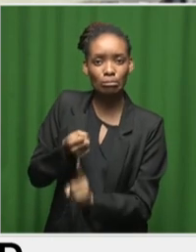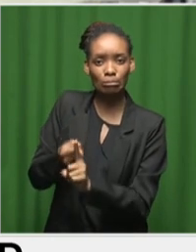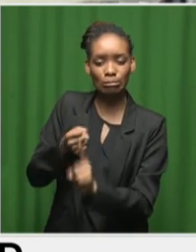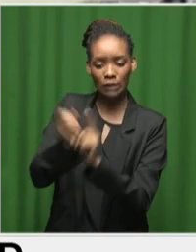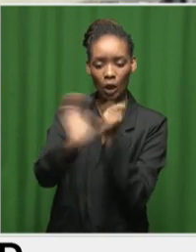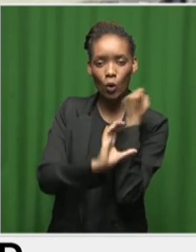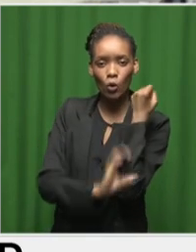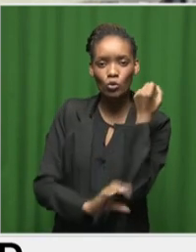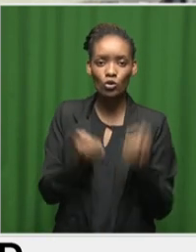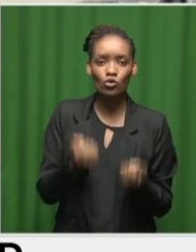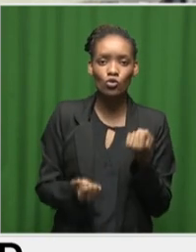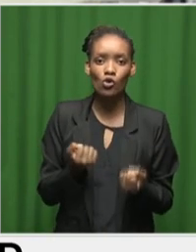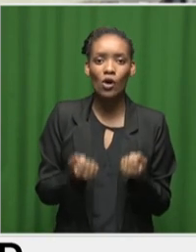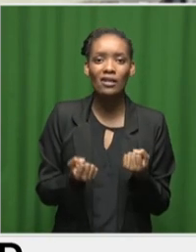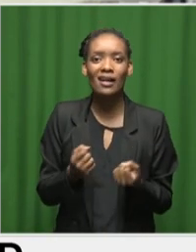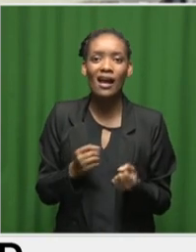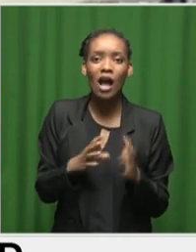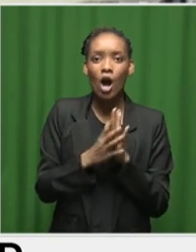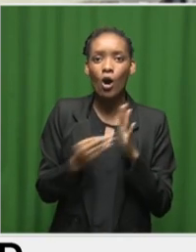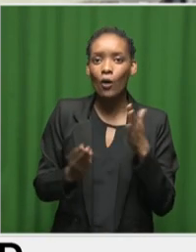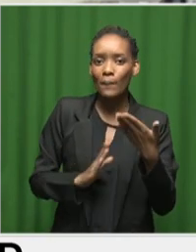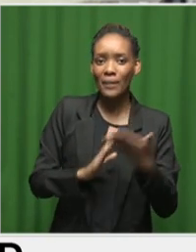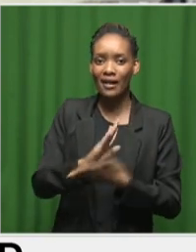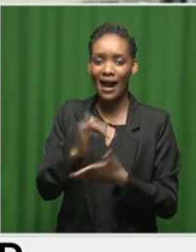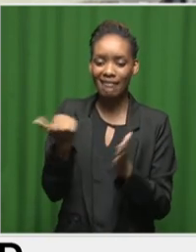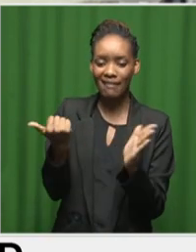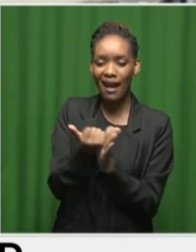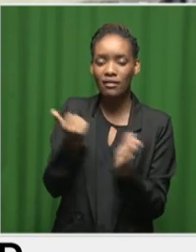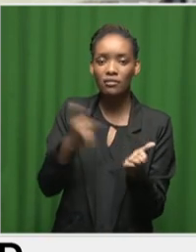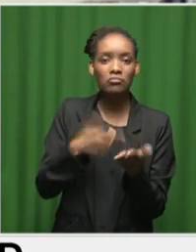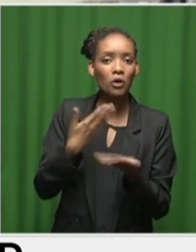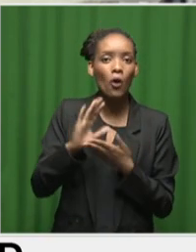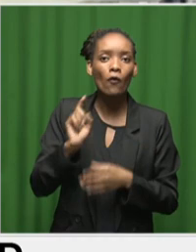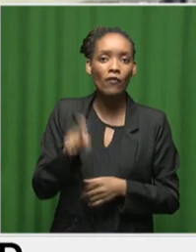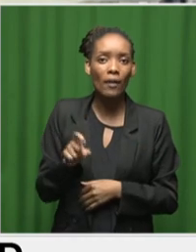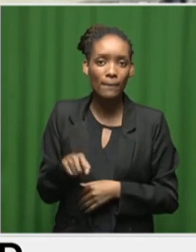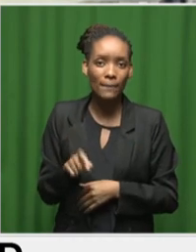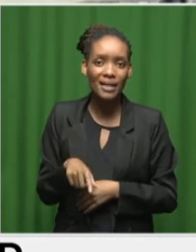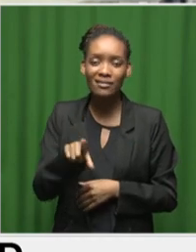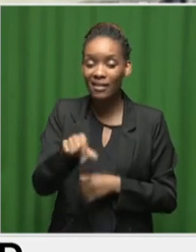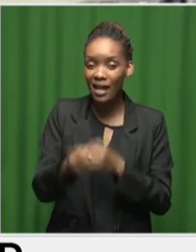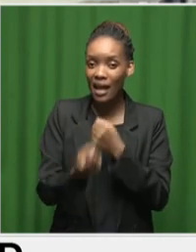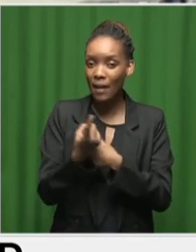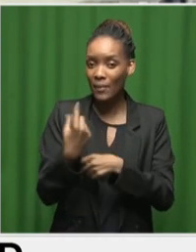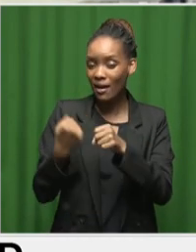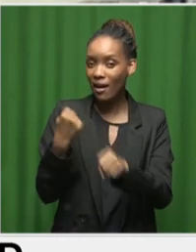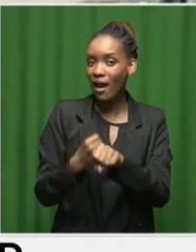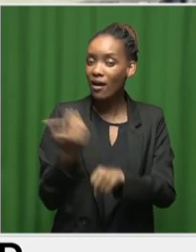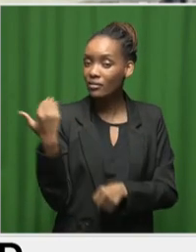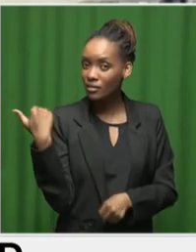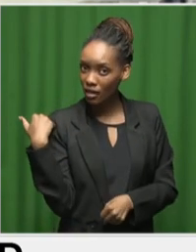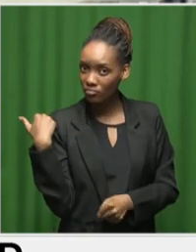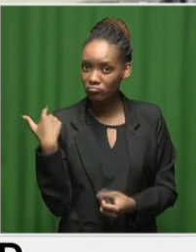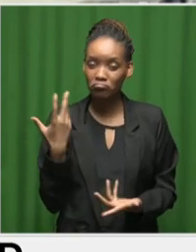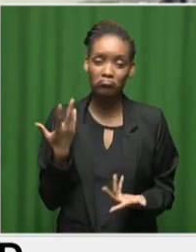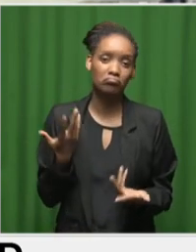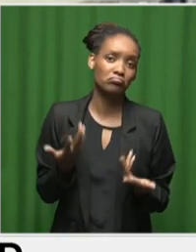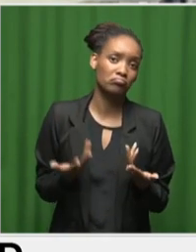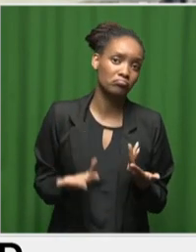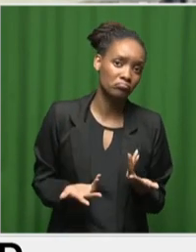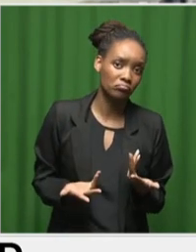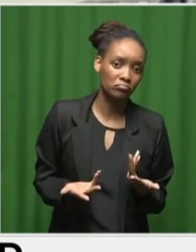Constitutional Court against the Copyright Act. I mean, to think that this only happened last year. I mean, basically